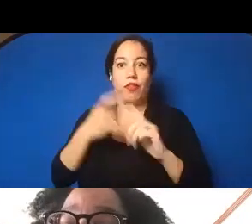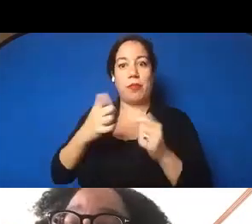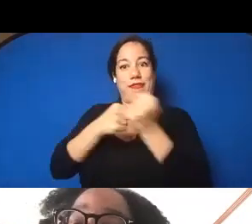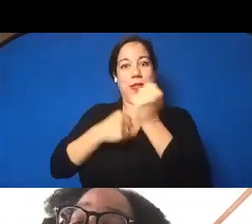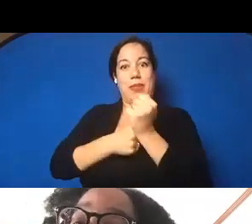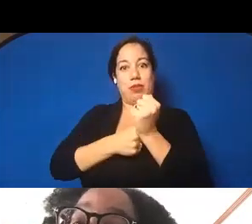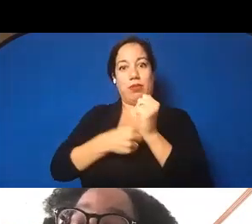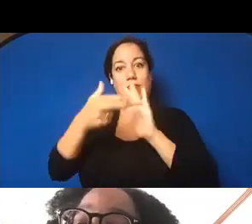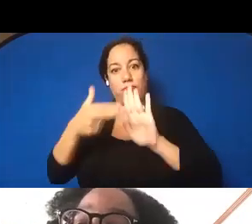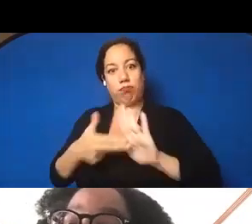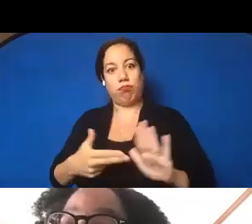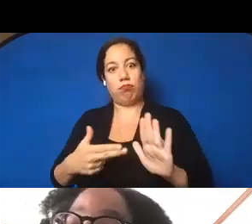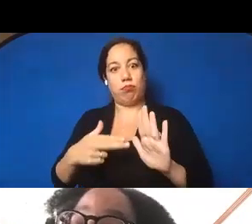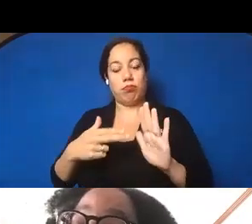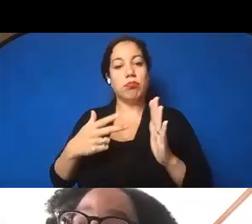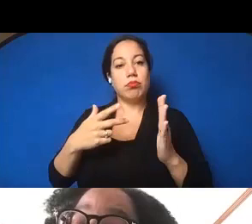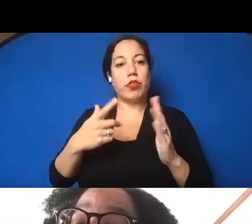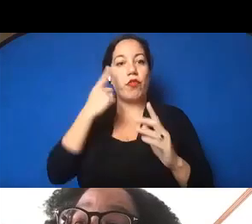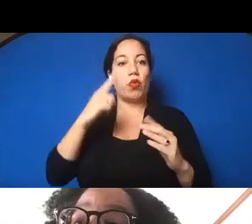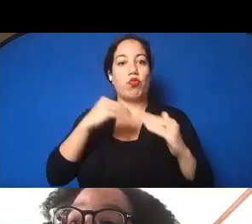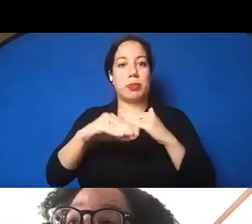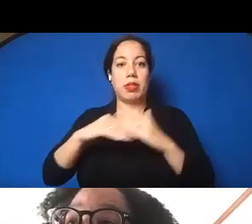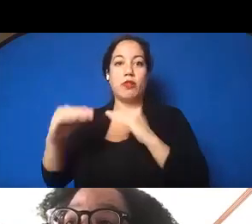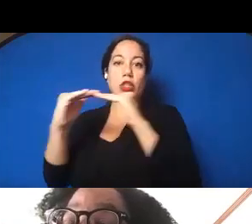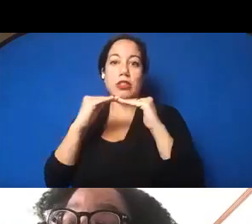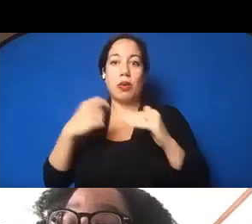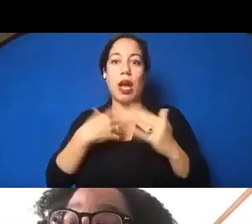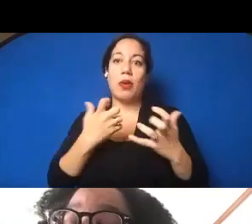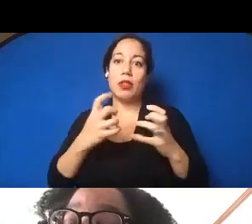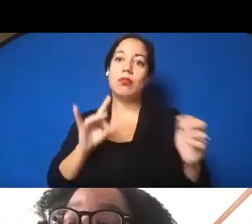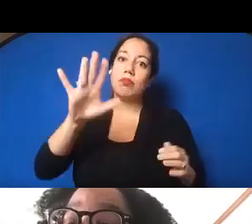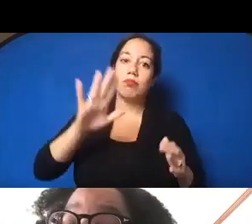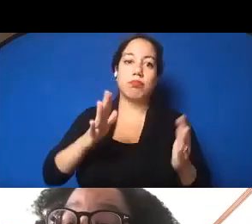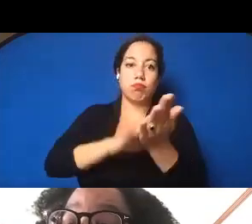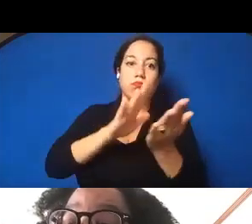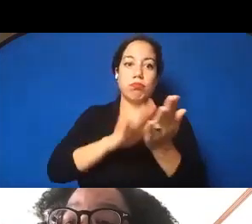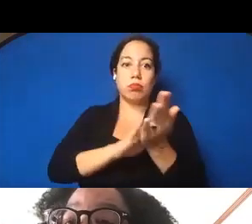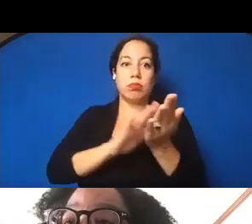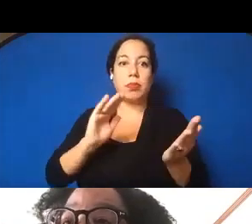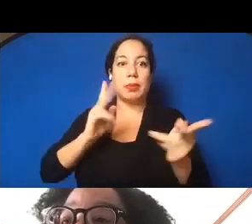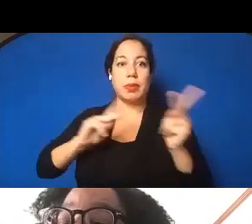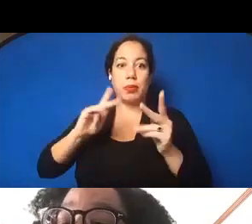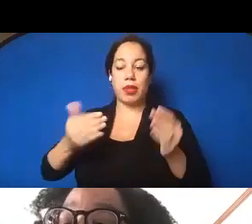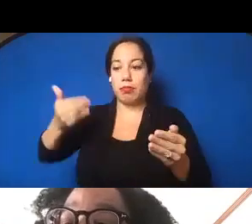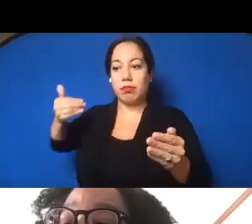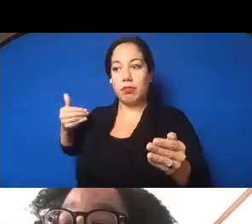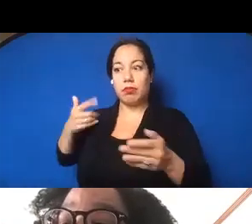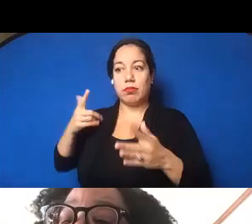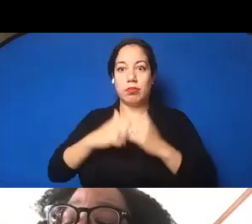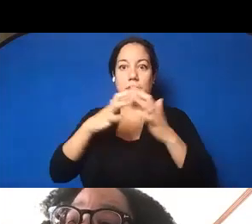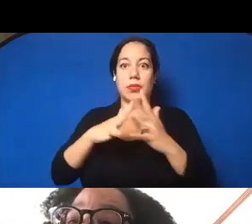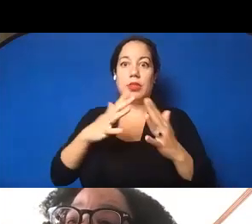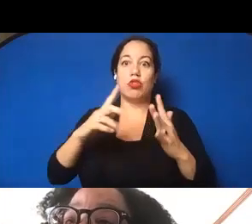justice. I also need to sort of shout out our elders and folks who created reproductive justice in